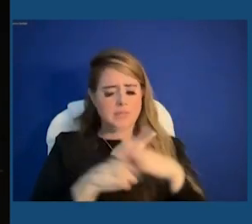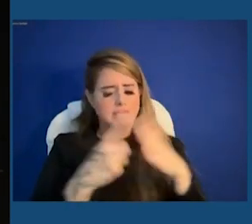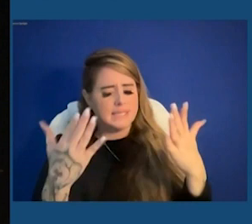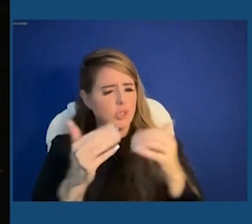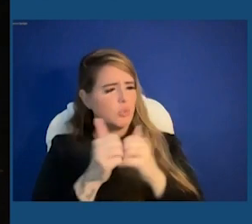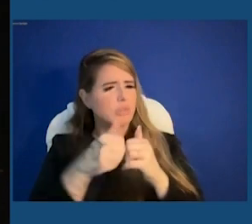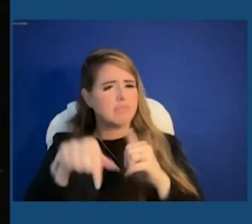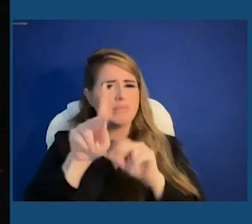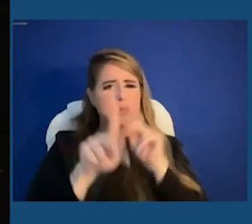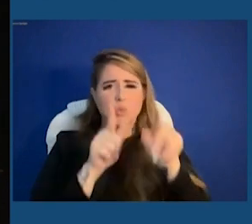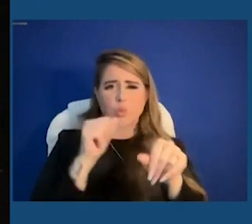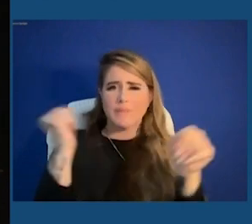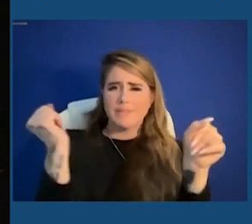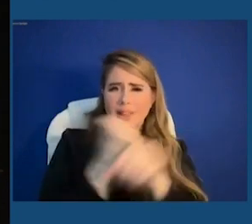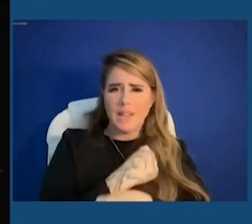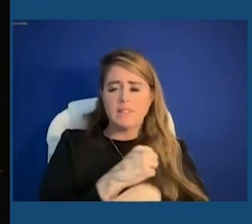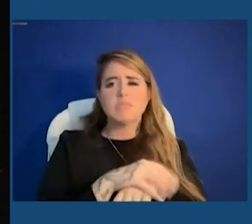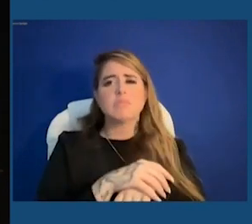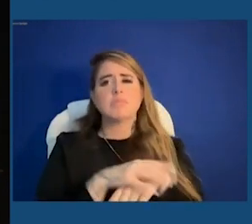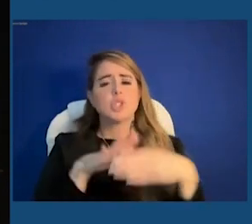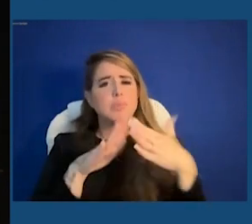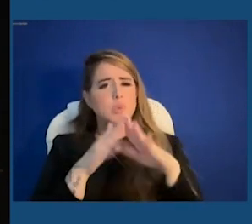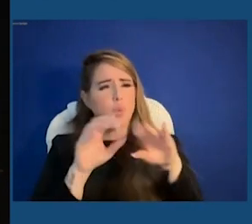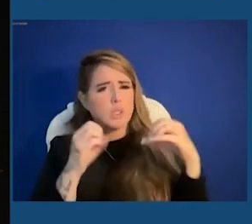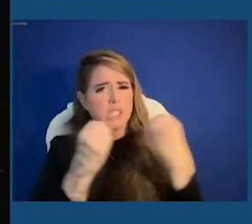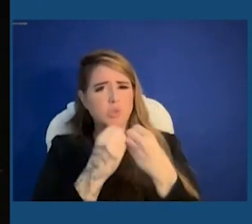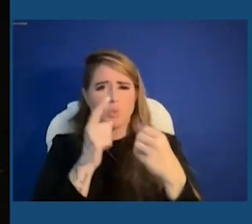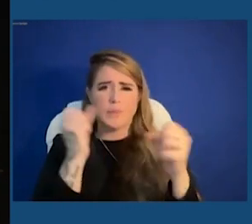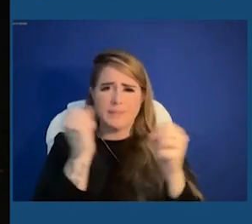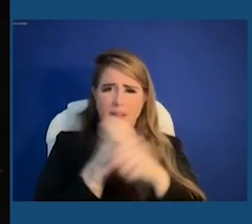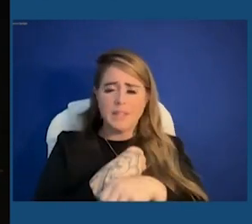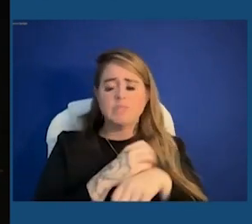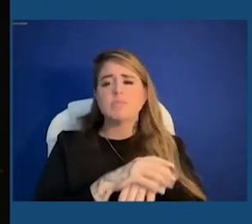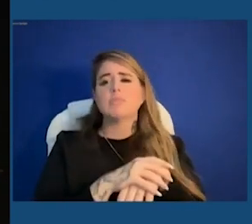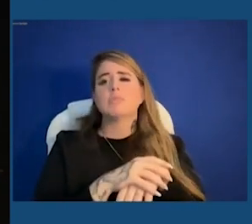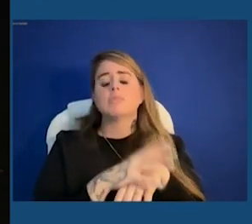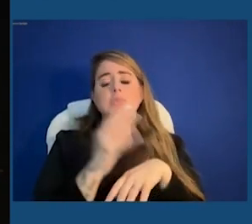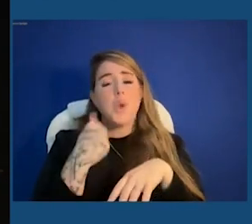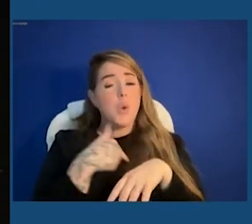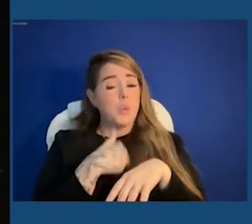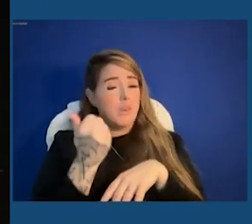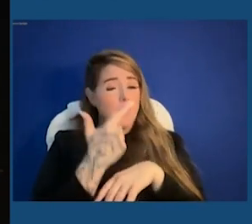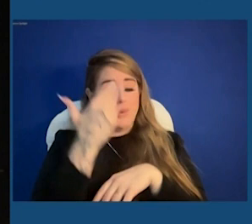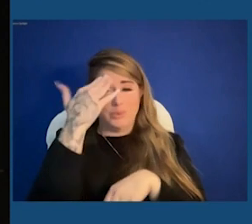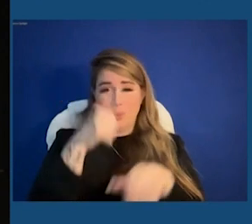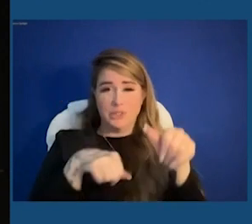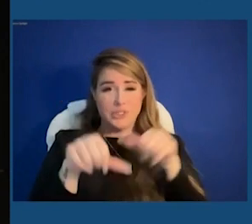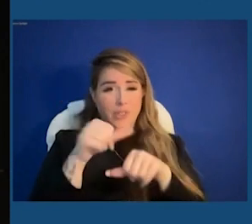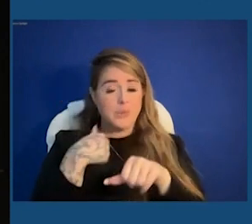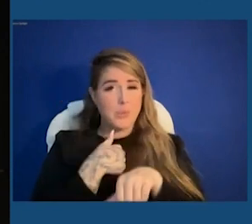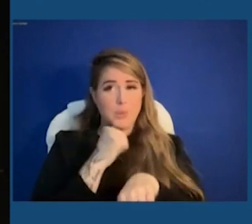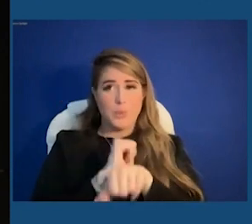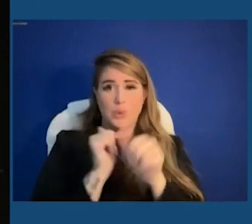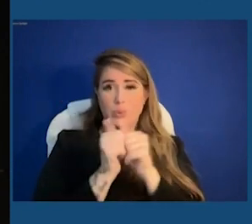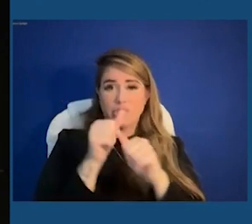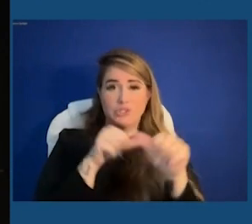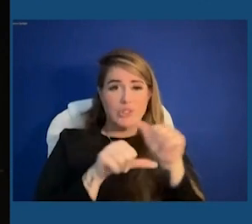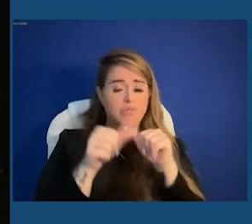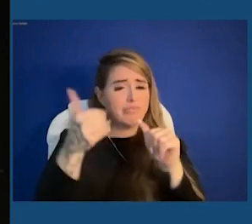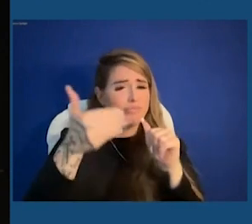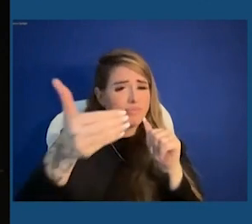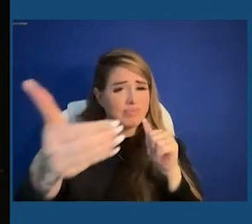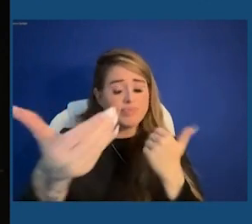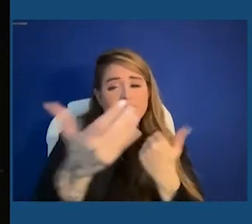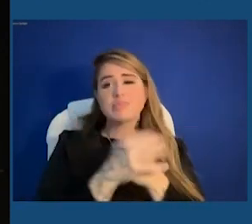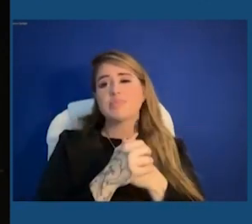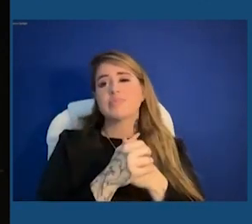fighting, especially the community organizations that are here today, too. And just so you know, we all know each other. We work with each other on a fairly regular basis